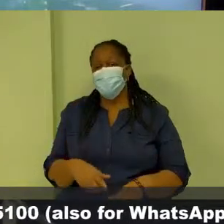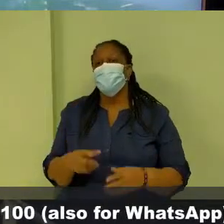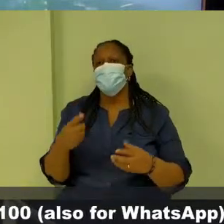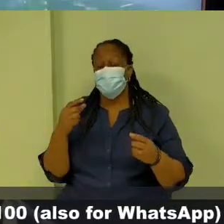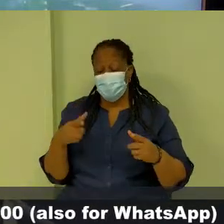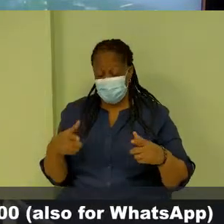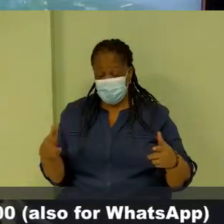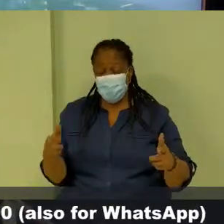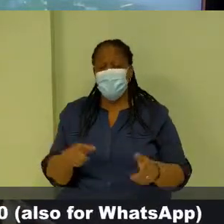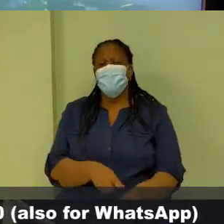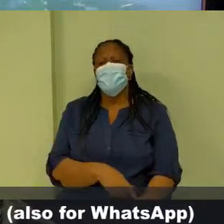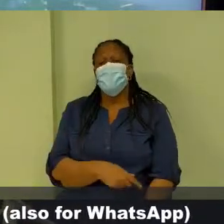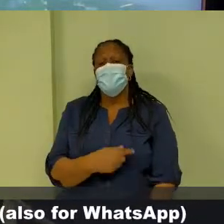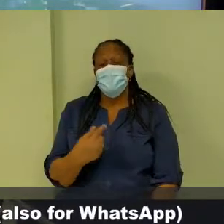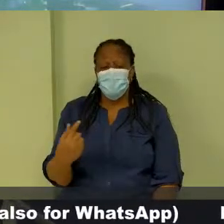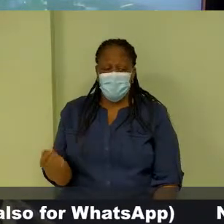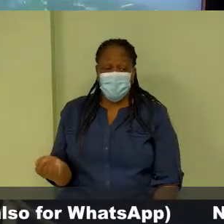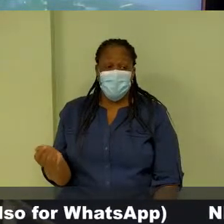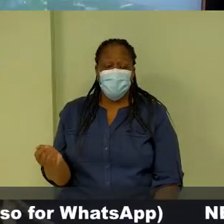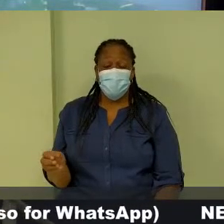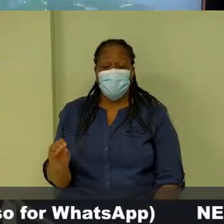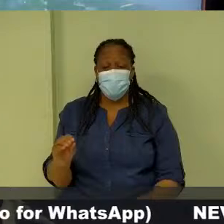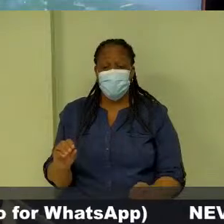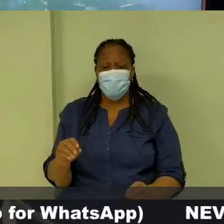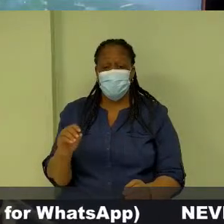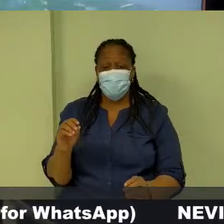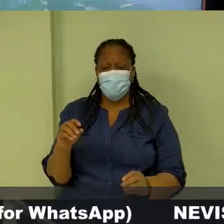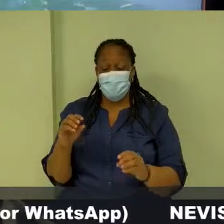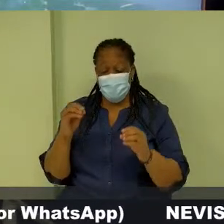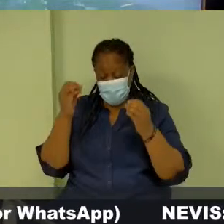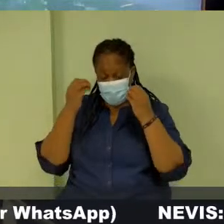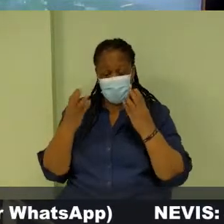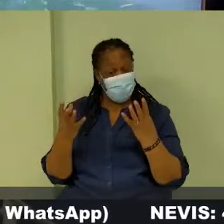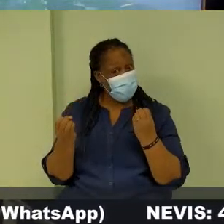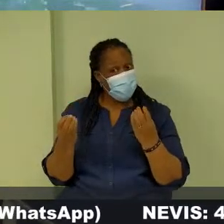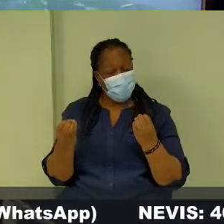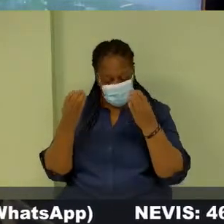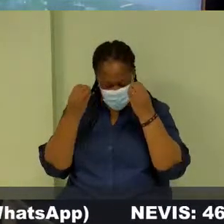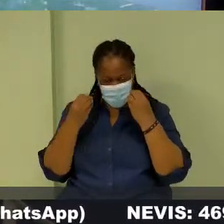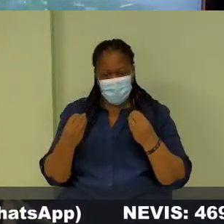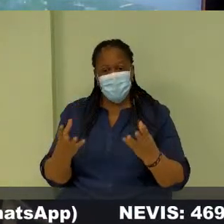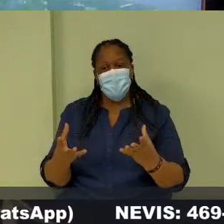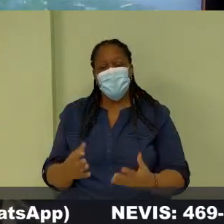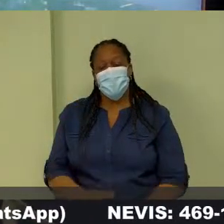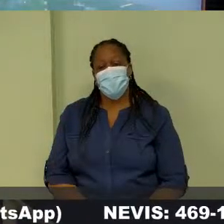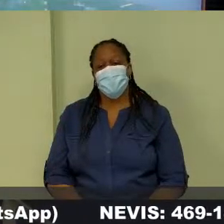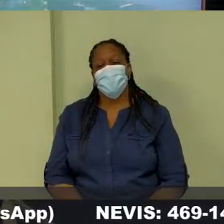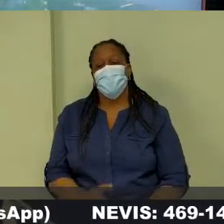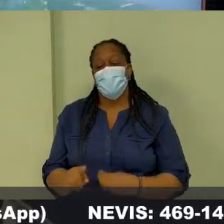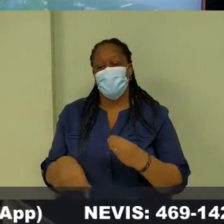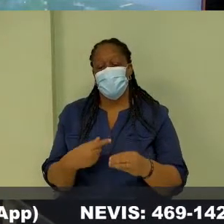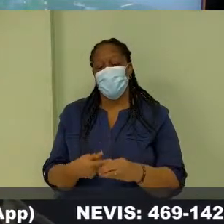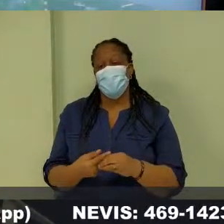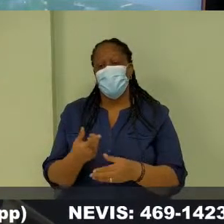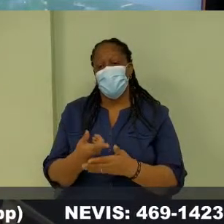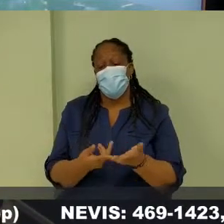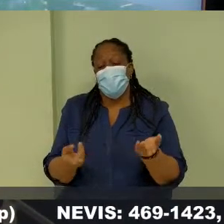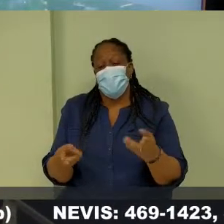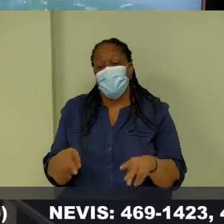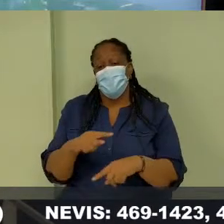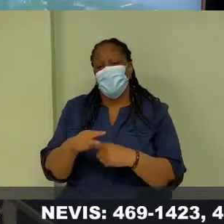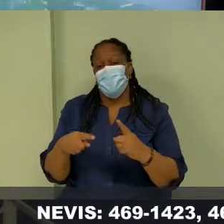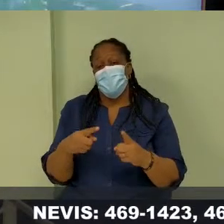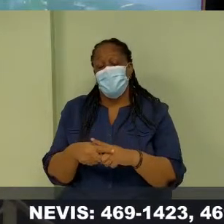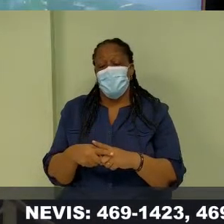I now invite Mr. Abdias Samuel, who is the chairman of the COVID-19 National